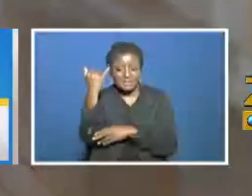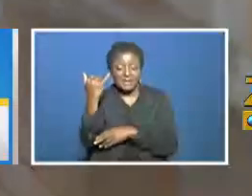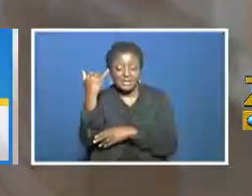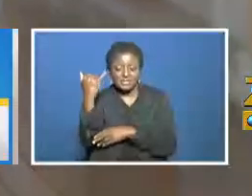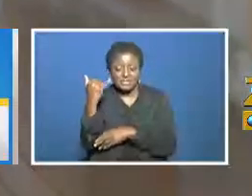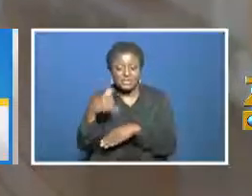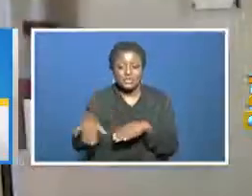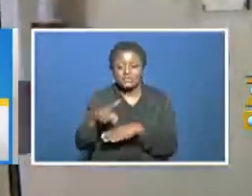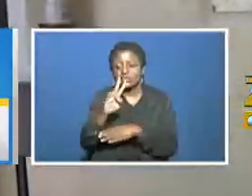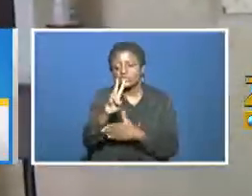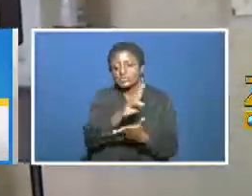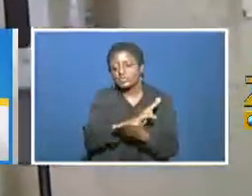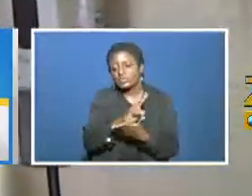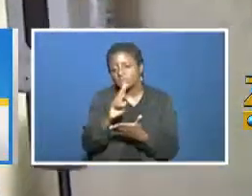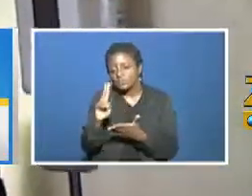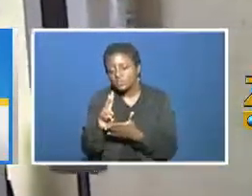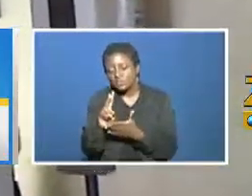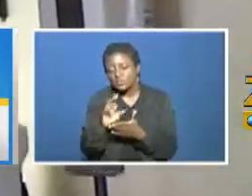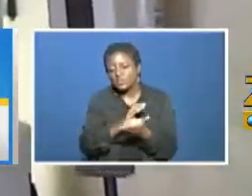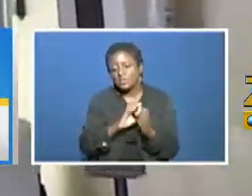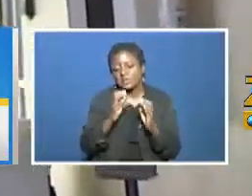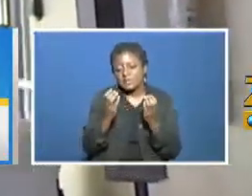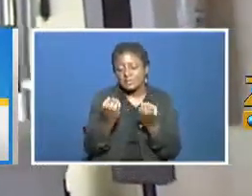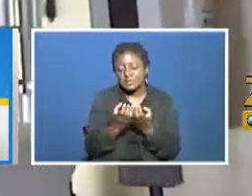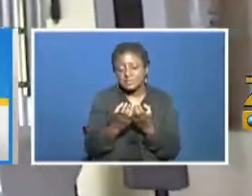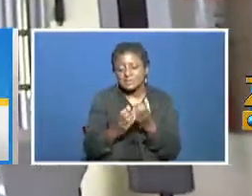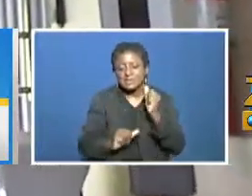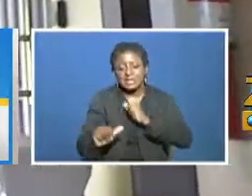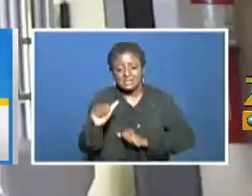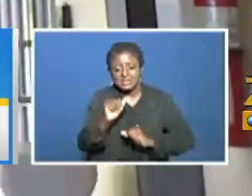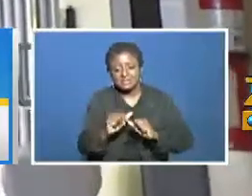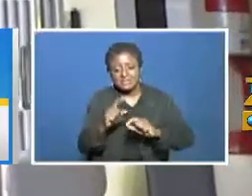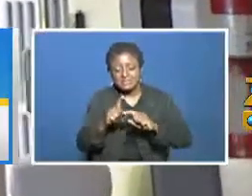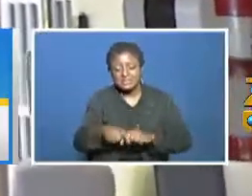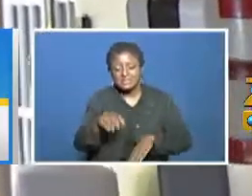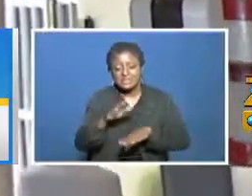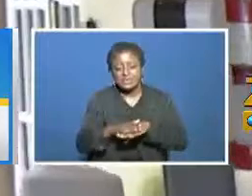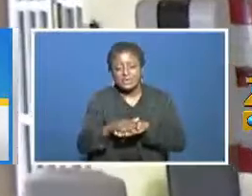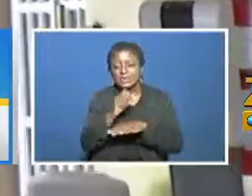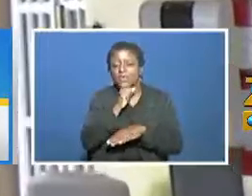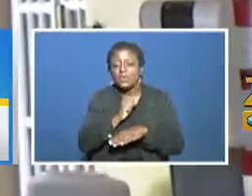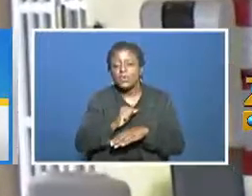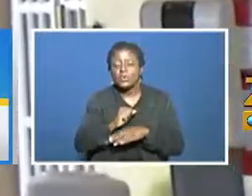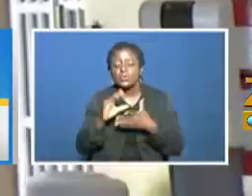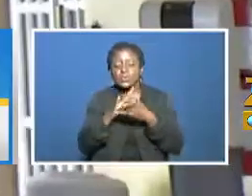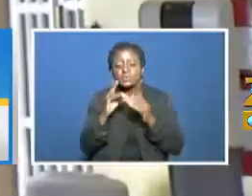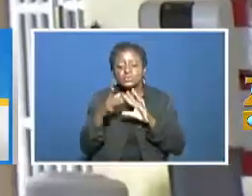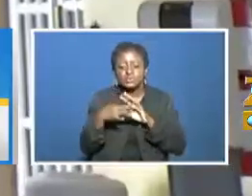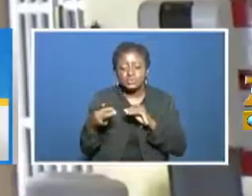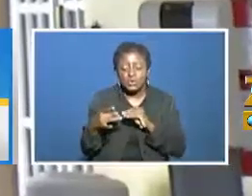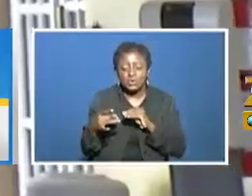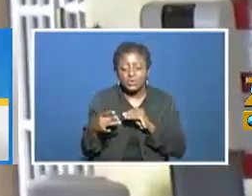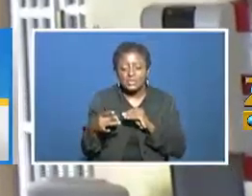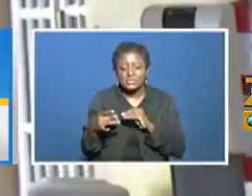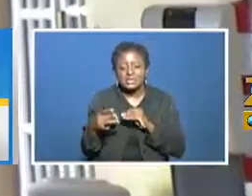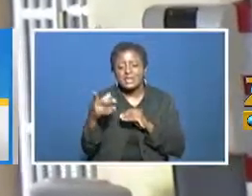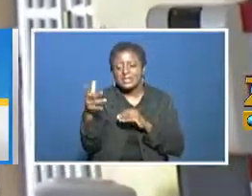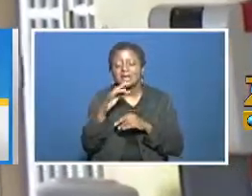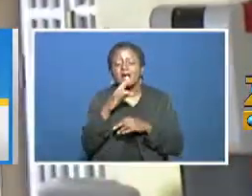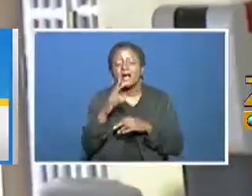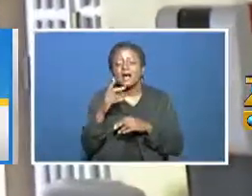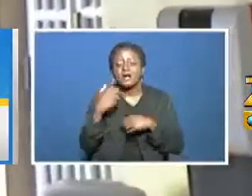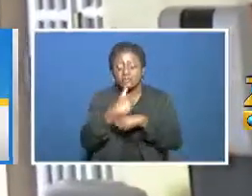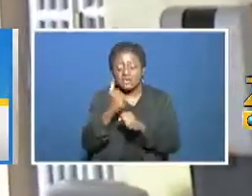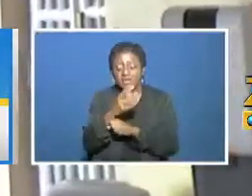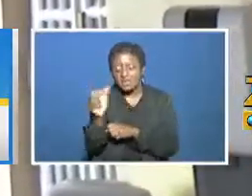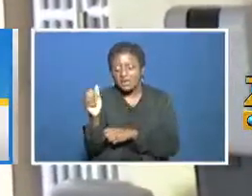2-week course. The activities are based on the theme old story, folk tales, and traditions. So they are creating their own old story. We actually